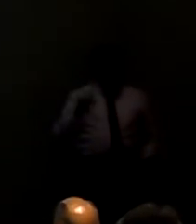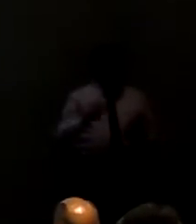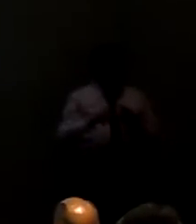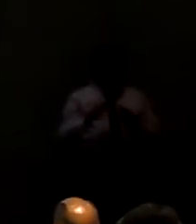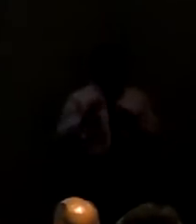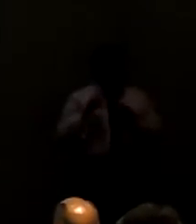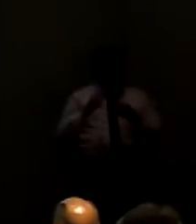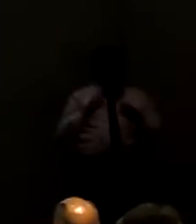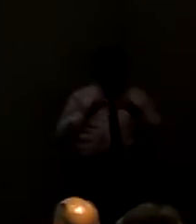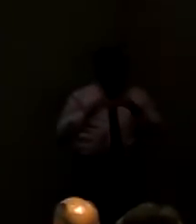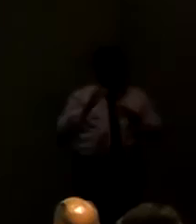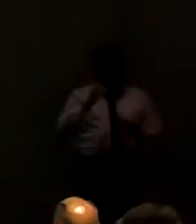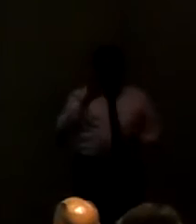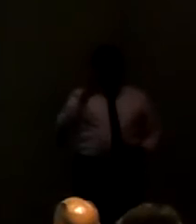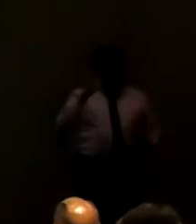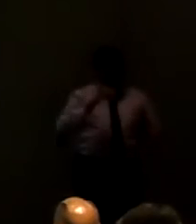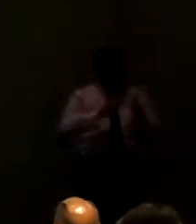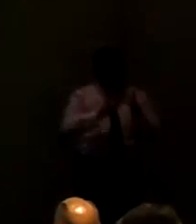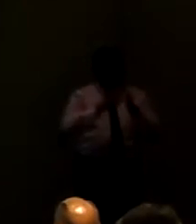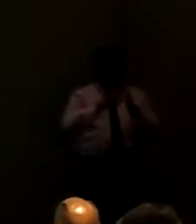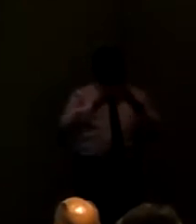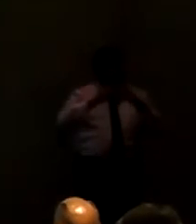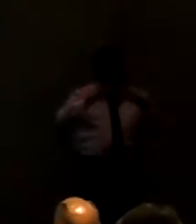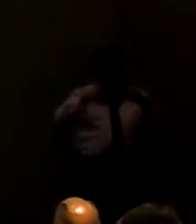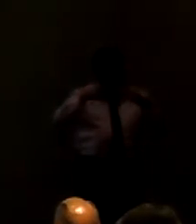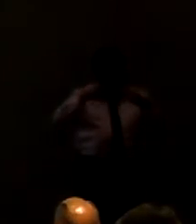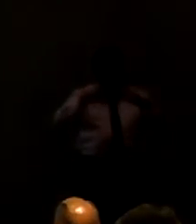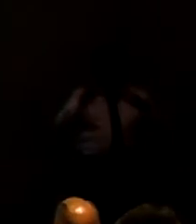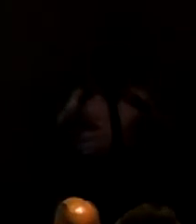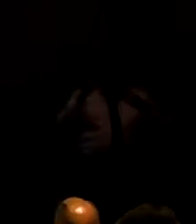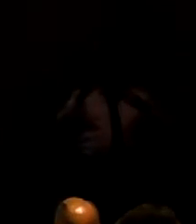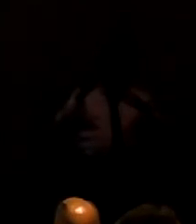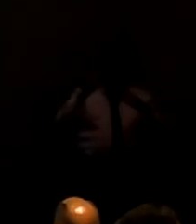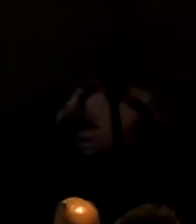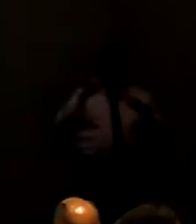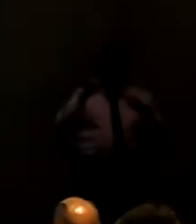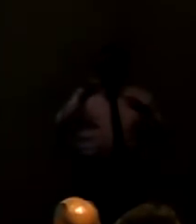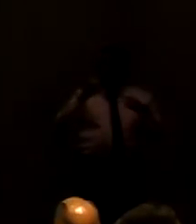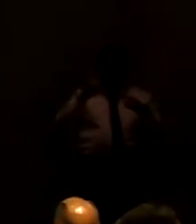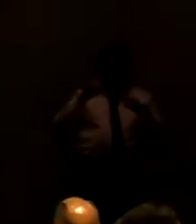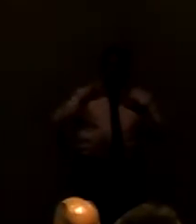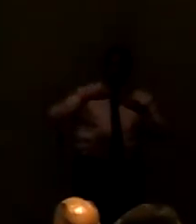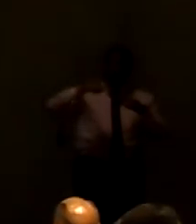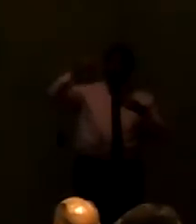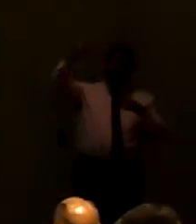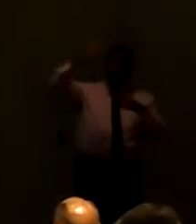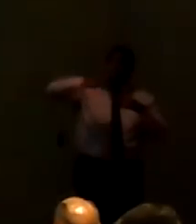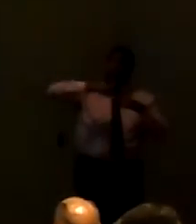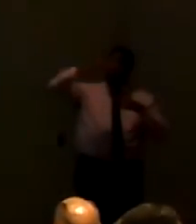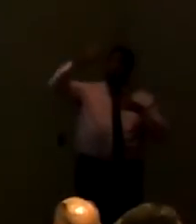over 9 million miles per year. That's 19 round trips to the moon.